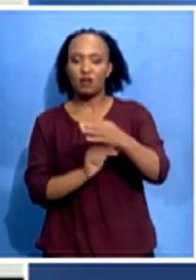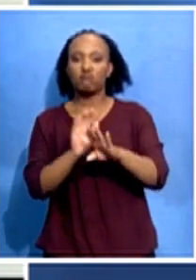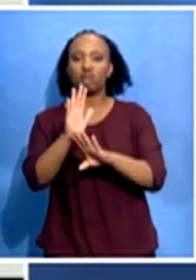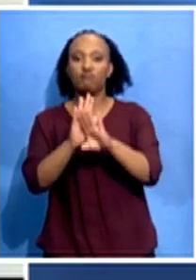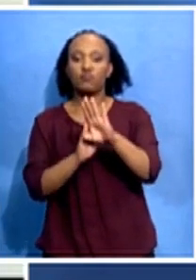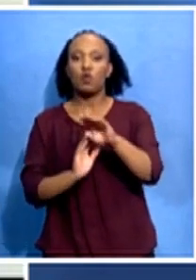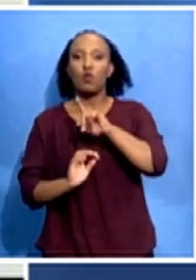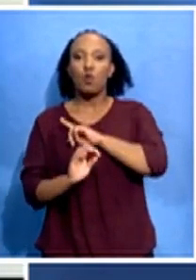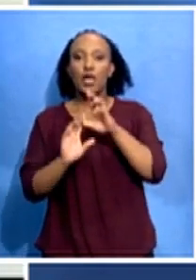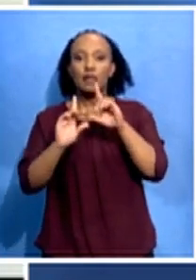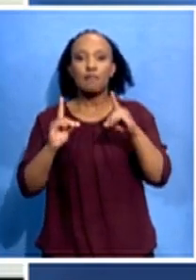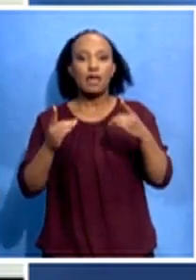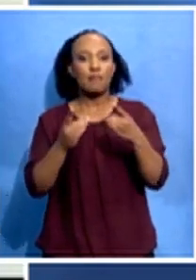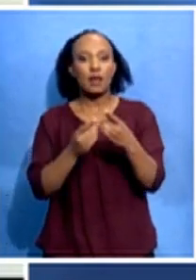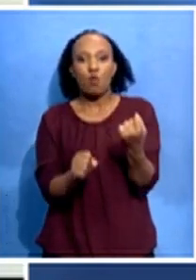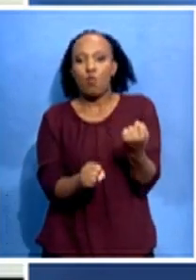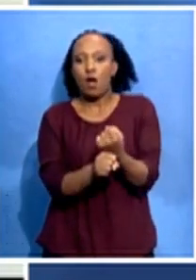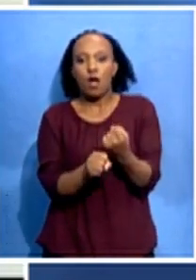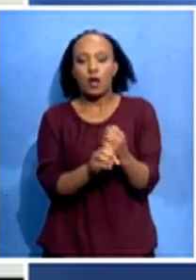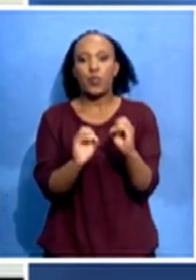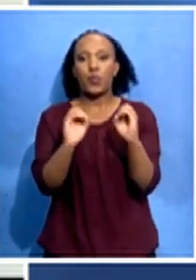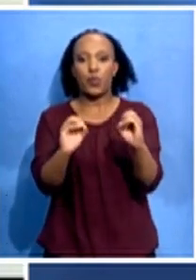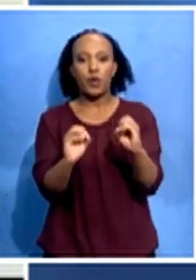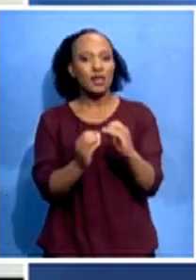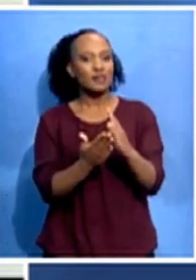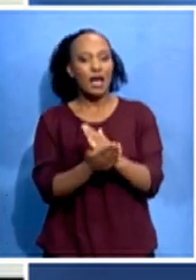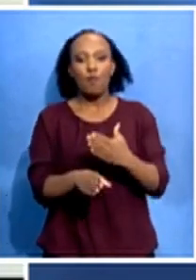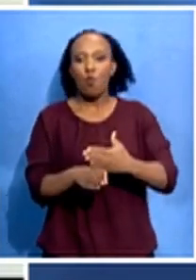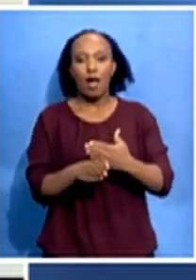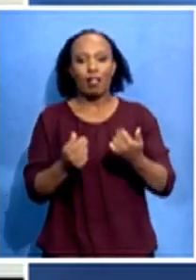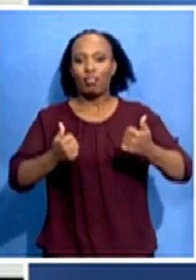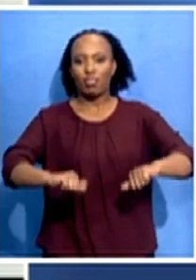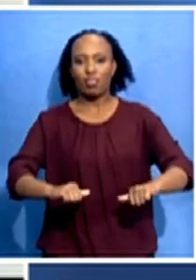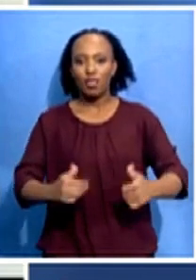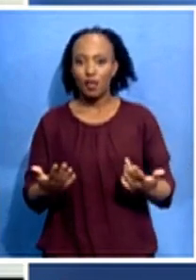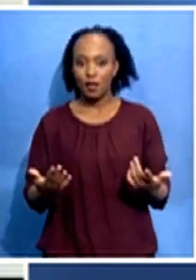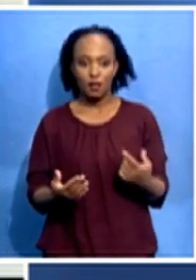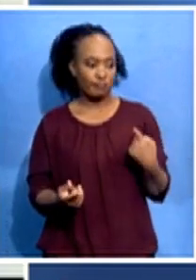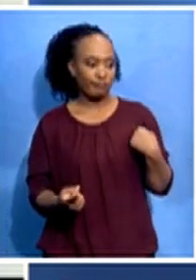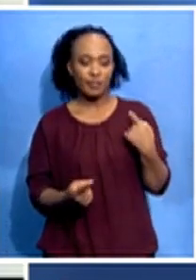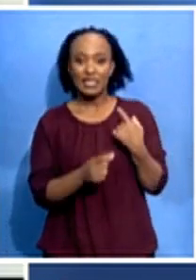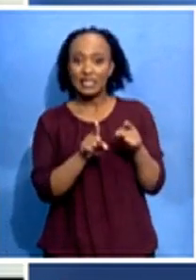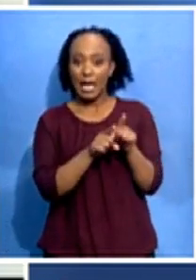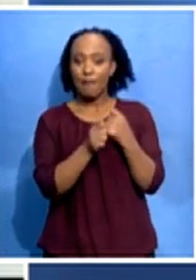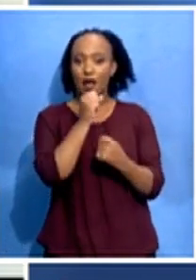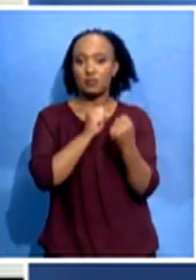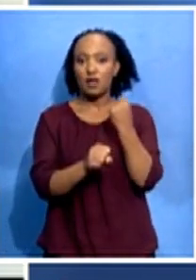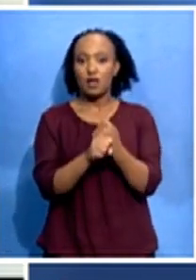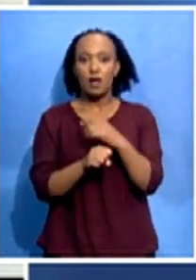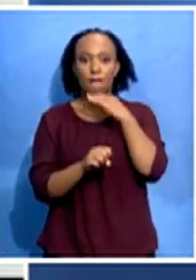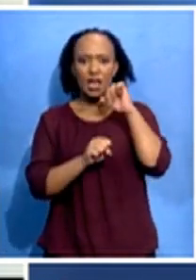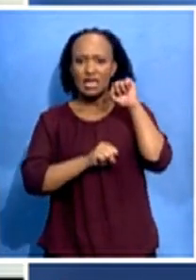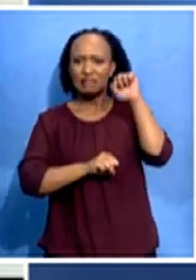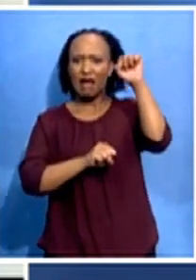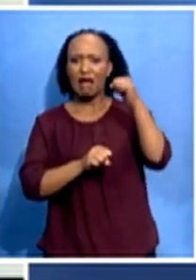only be able to partially work, which has been the case for the last year. And then a strike will not be really effective. I think the parties need to sit down,